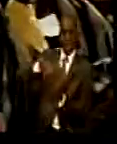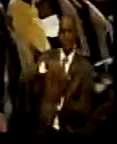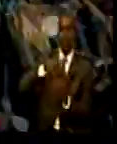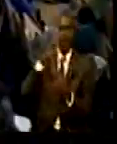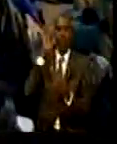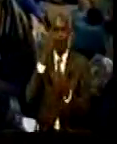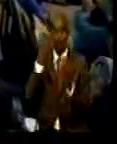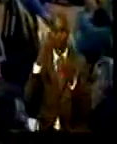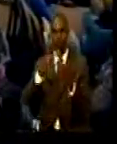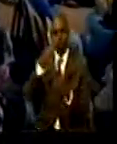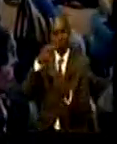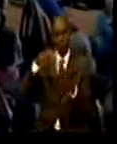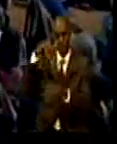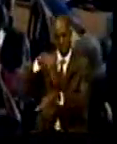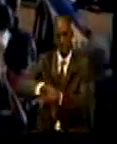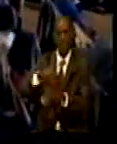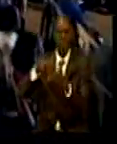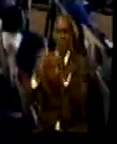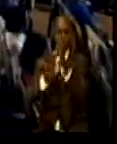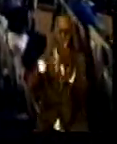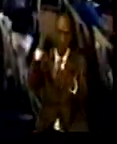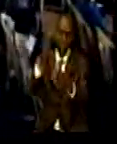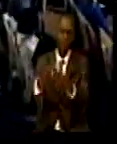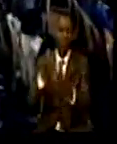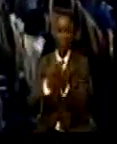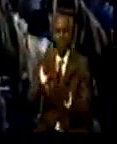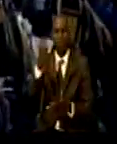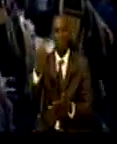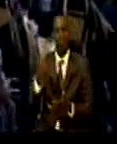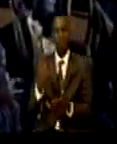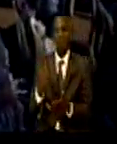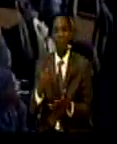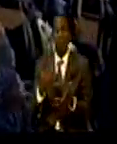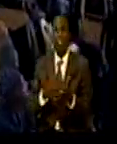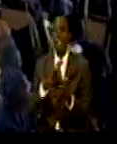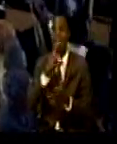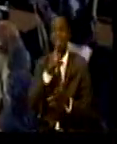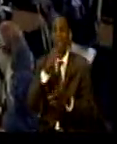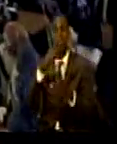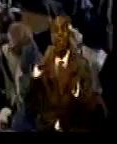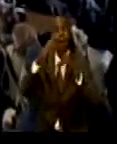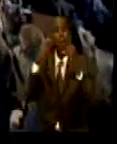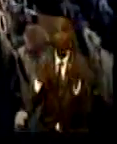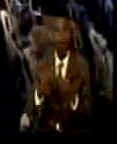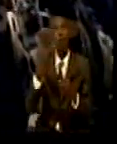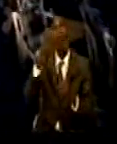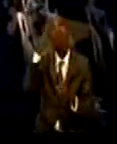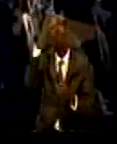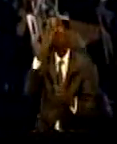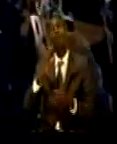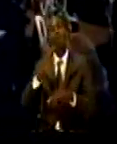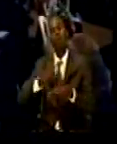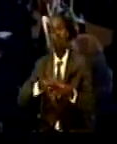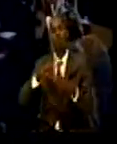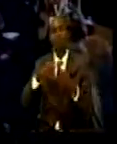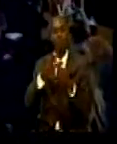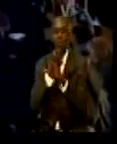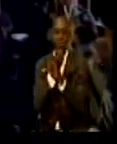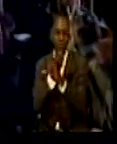in Jesus' name. It is the power of God unto salvation. Look at this,